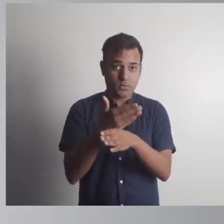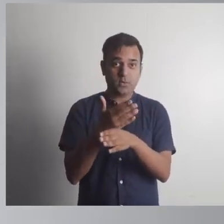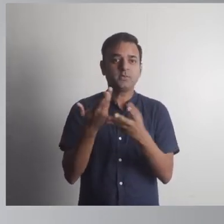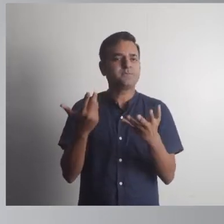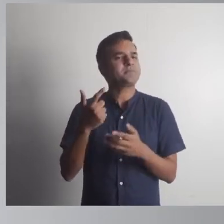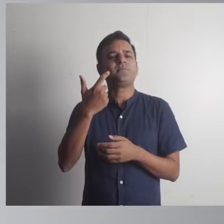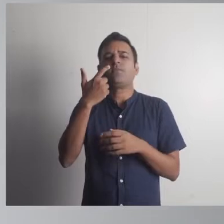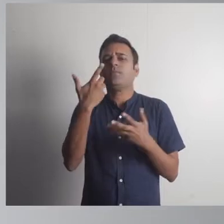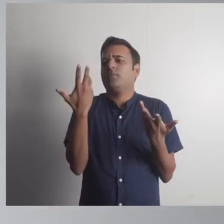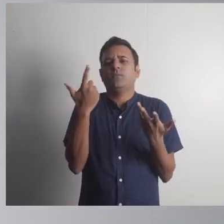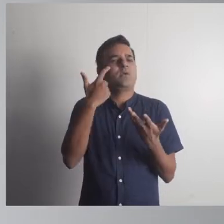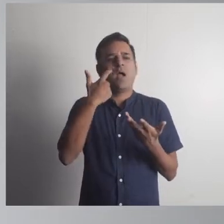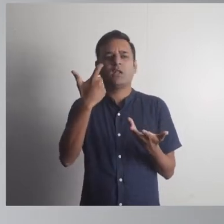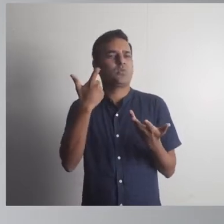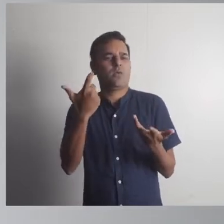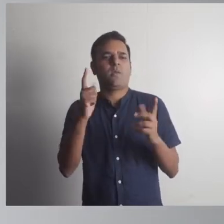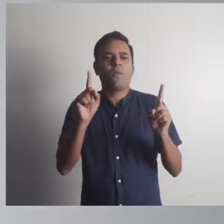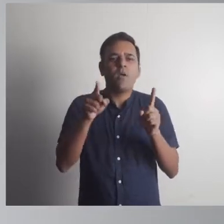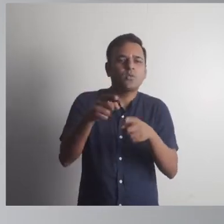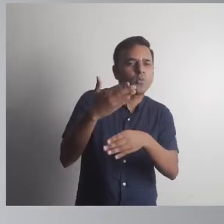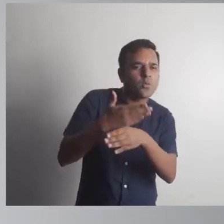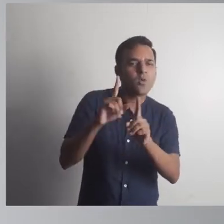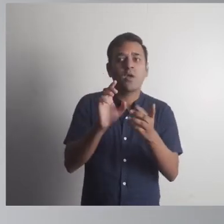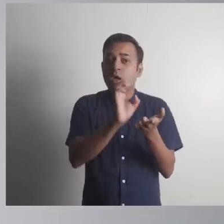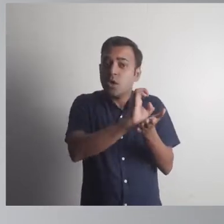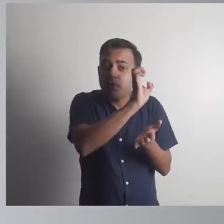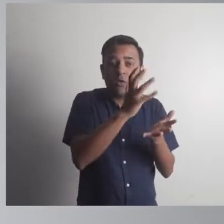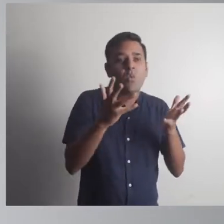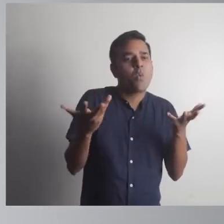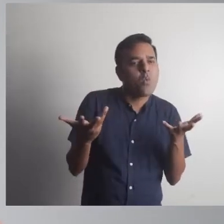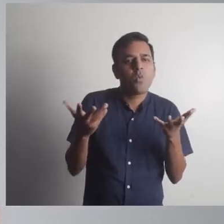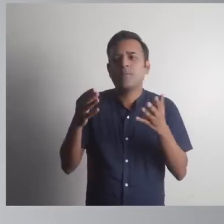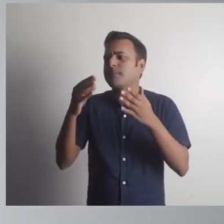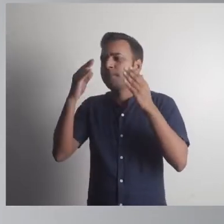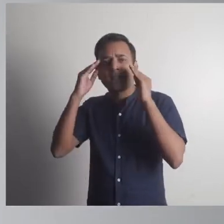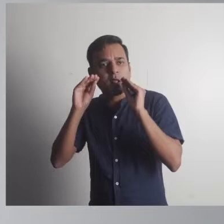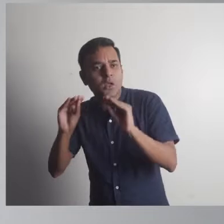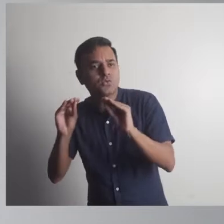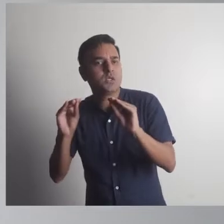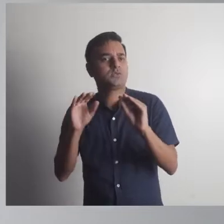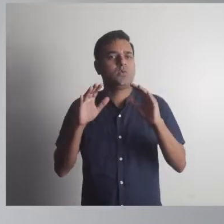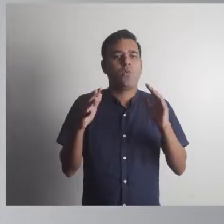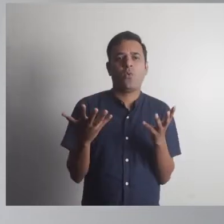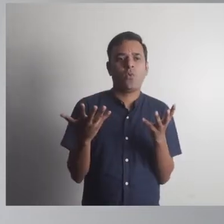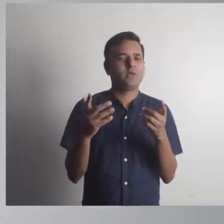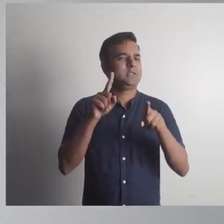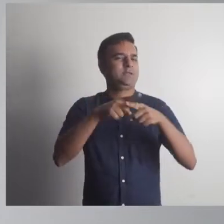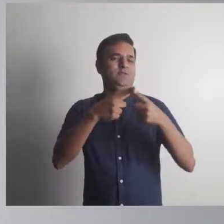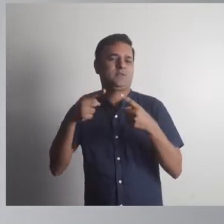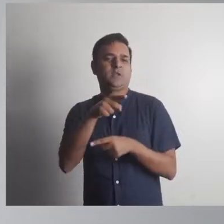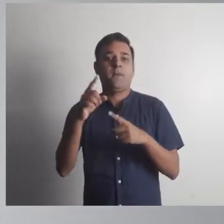these things are important. You just look at the link, for instance, I just give a concrete example. If you are a teacher in a school and you are